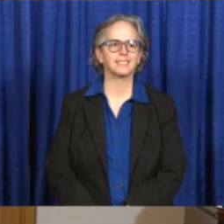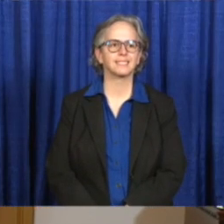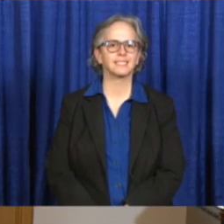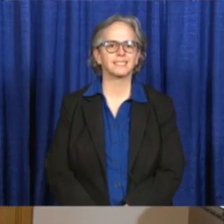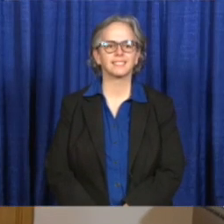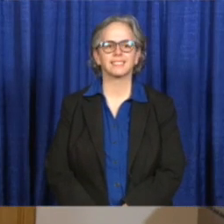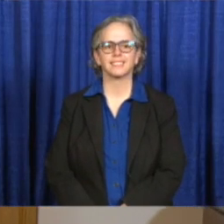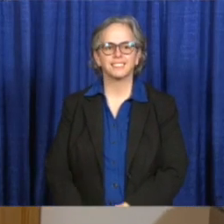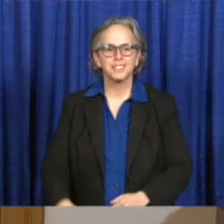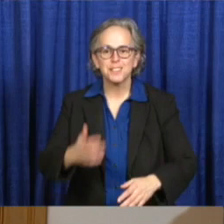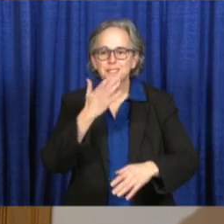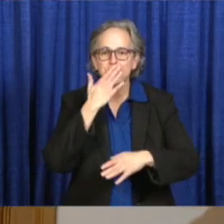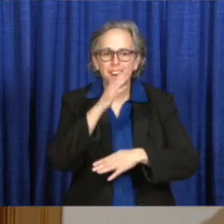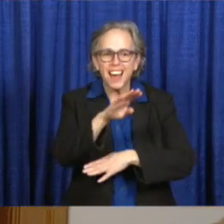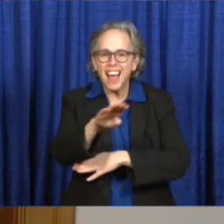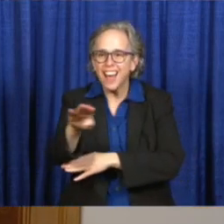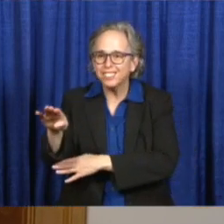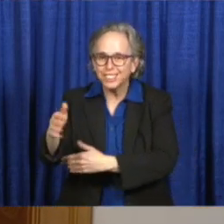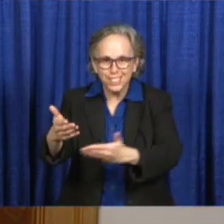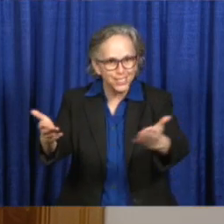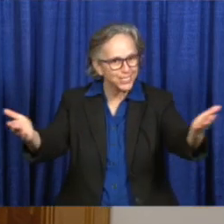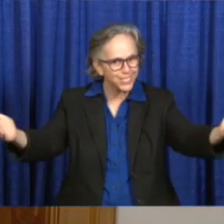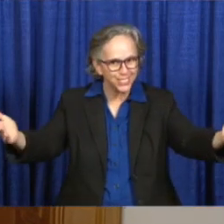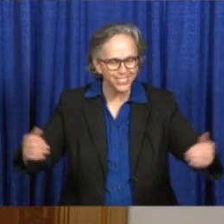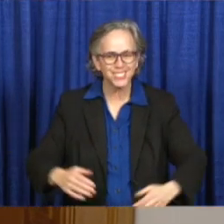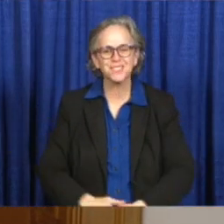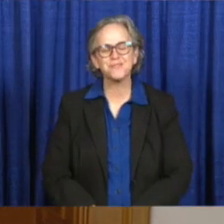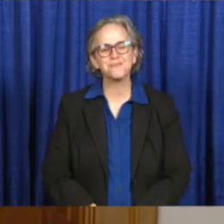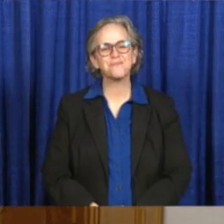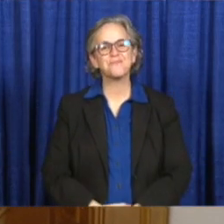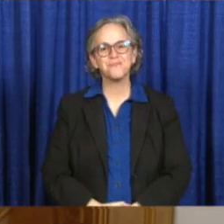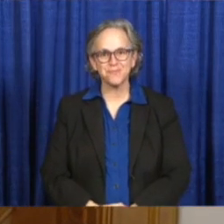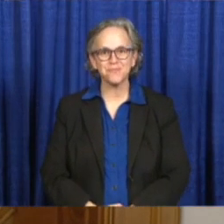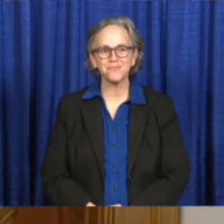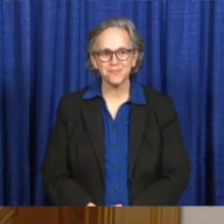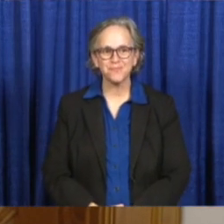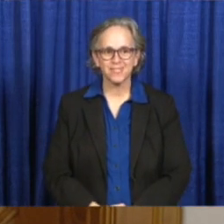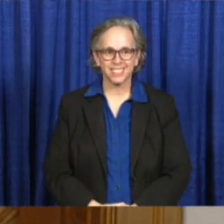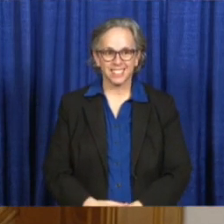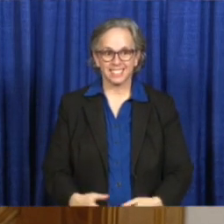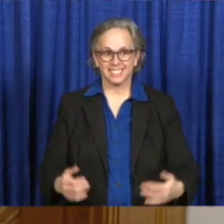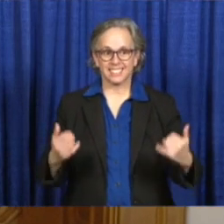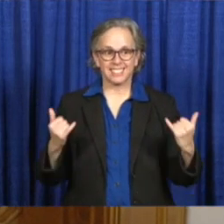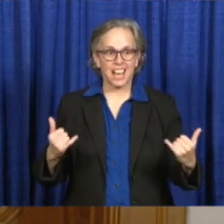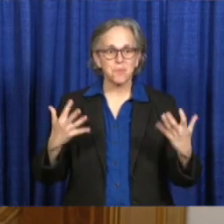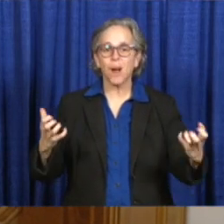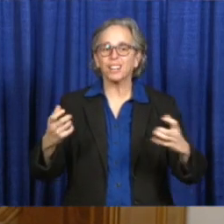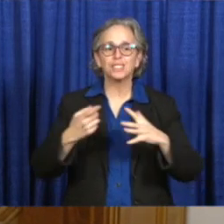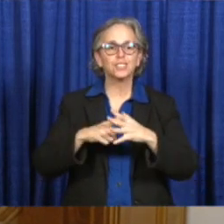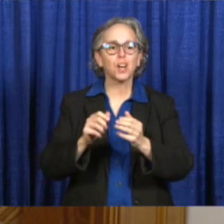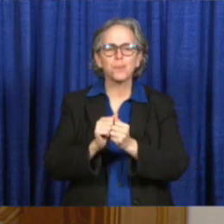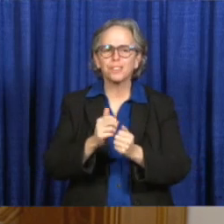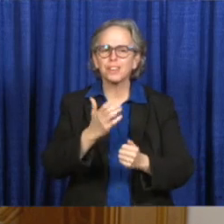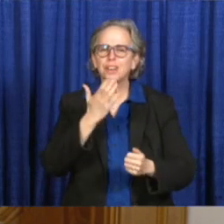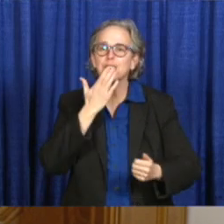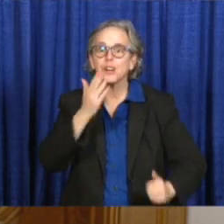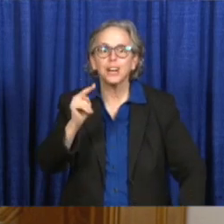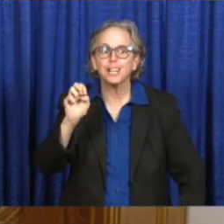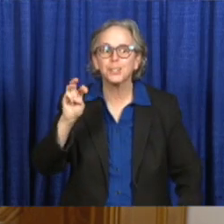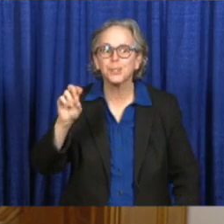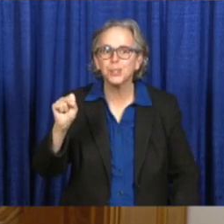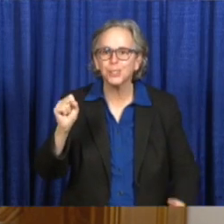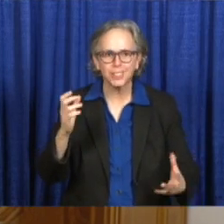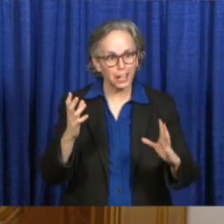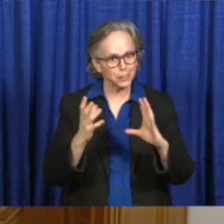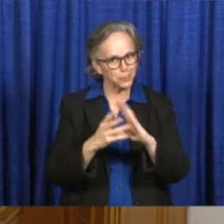Good afternoon, everyone. Wanted to start today with a really kind of good news story about how one family was